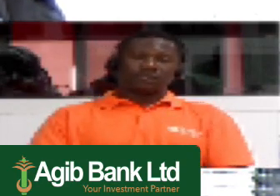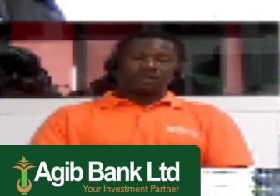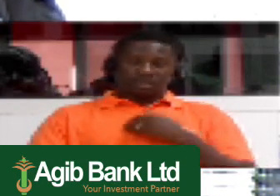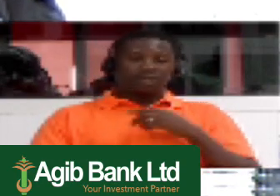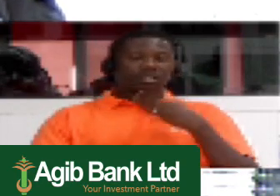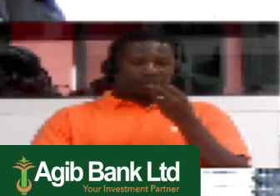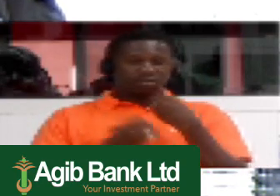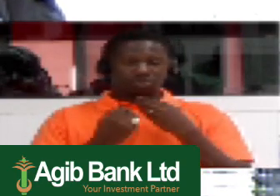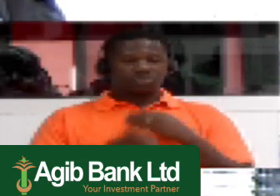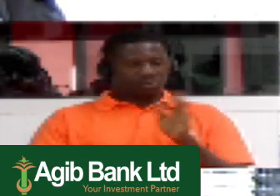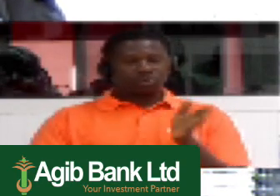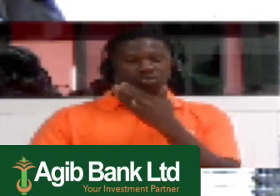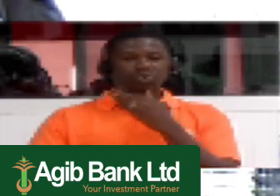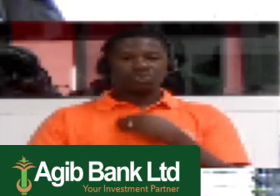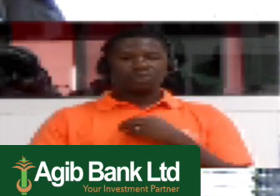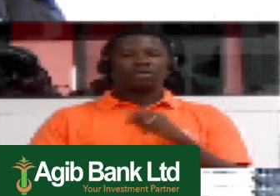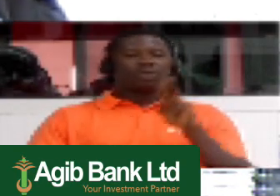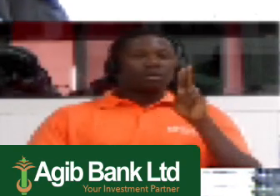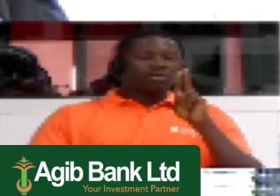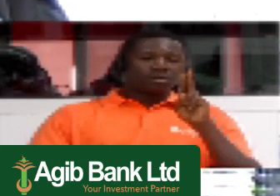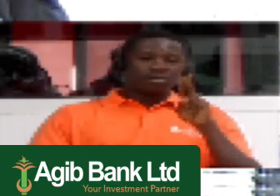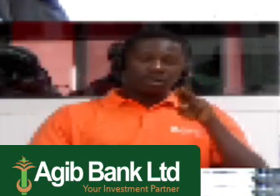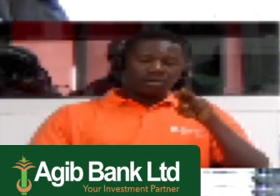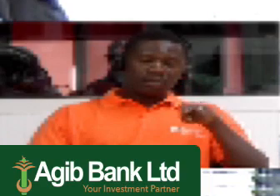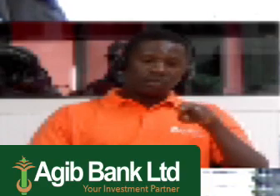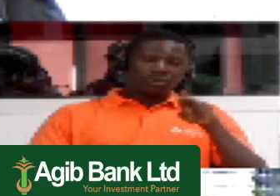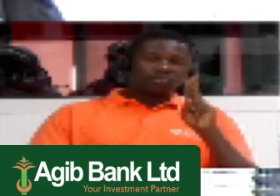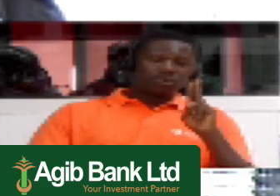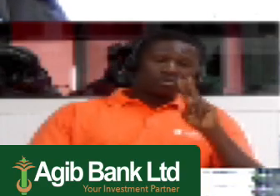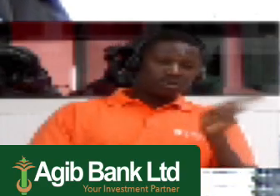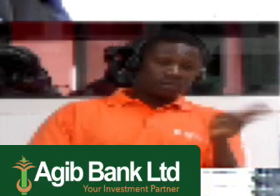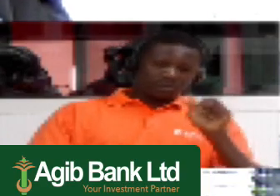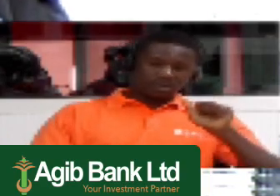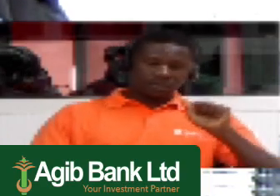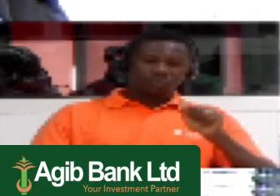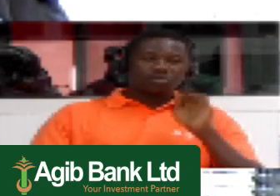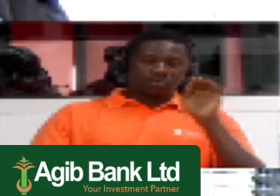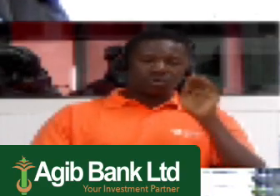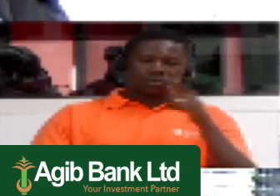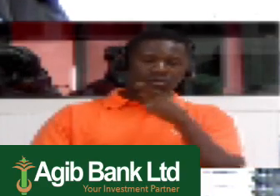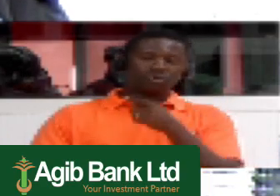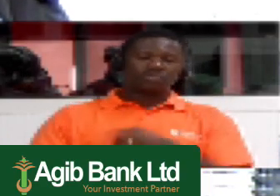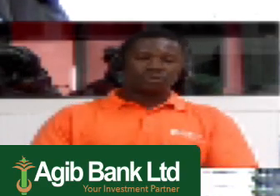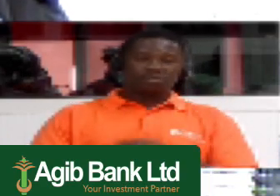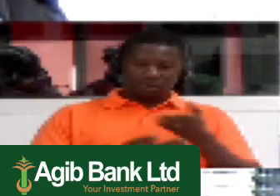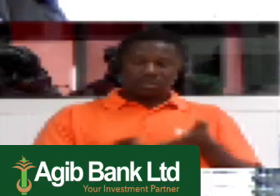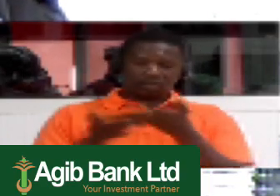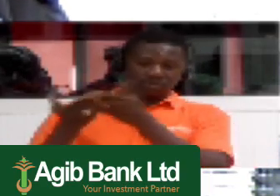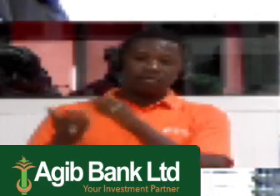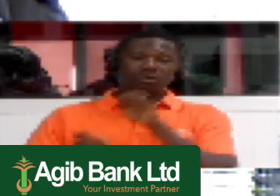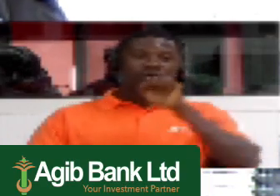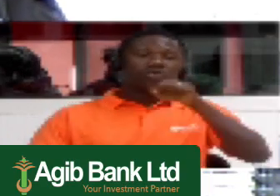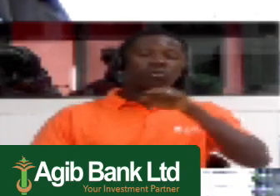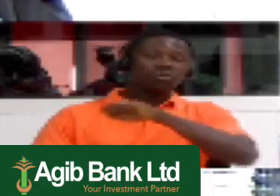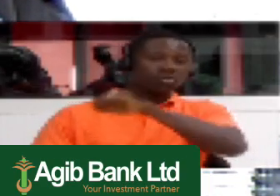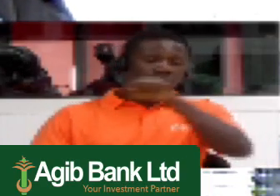said to us, you may go, Nua will call you. I have forwarded your numbers to him.